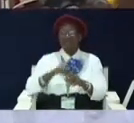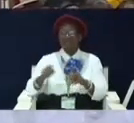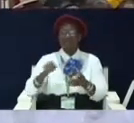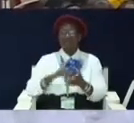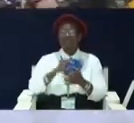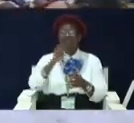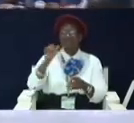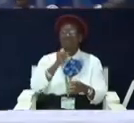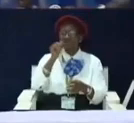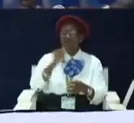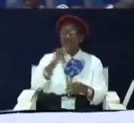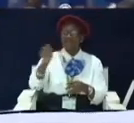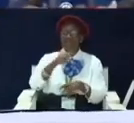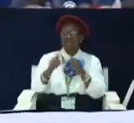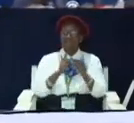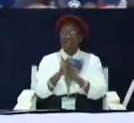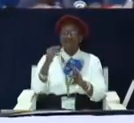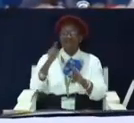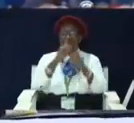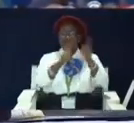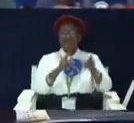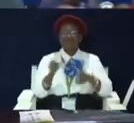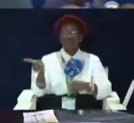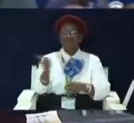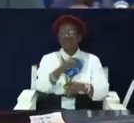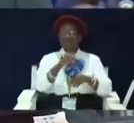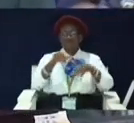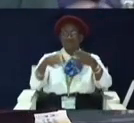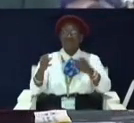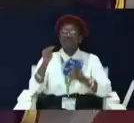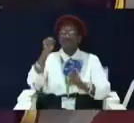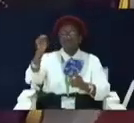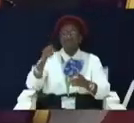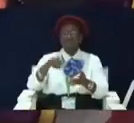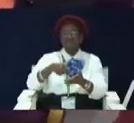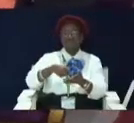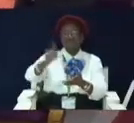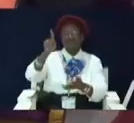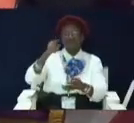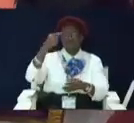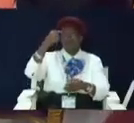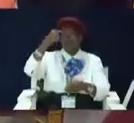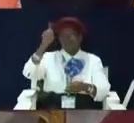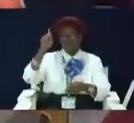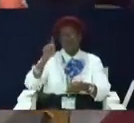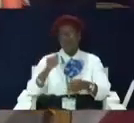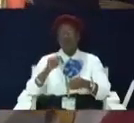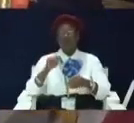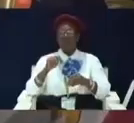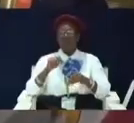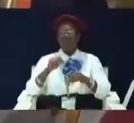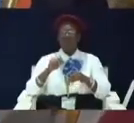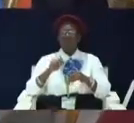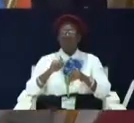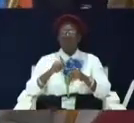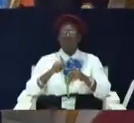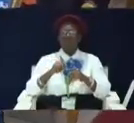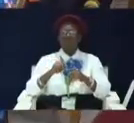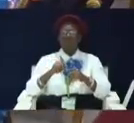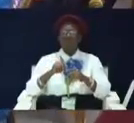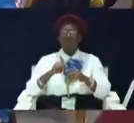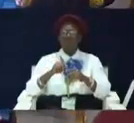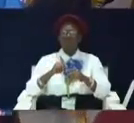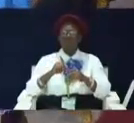him a mark for. Àwọn ìbéèrè rẹ̀ máa ń rẹwà o. Ṣùgbọ́n his answers